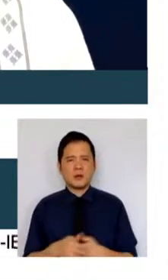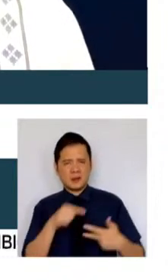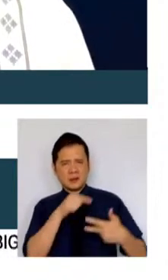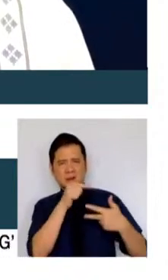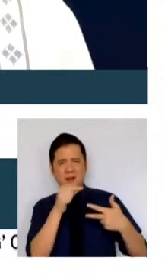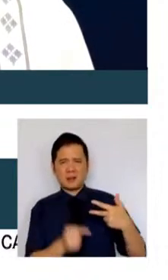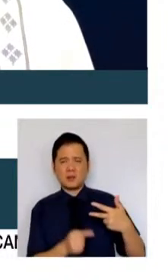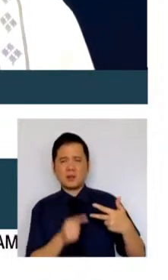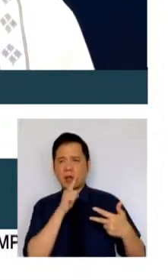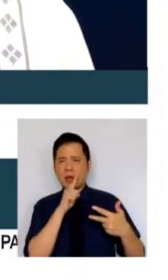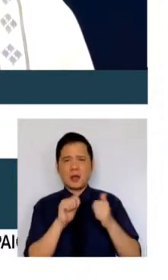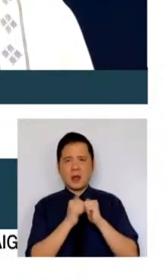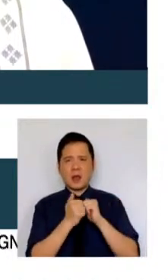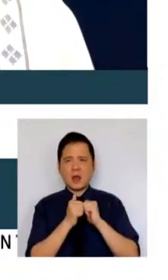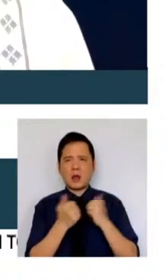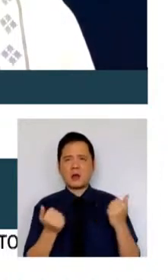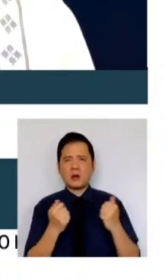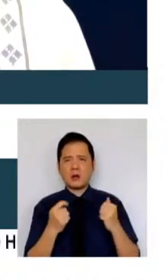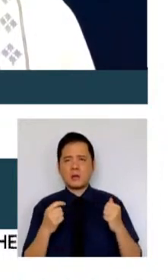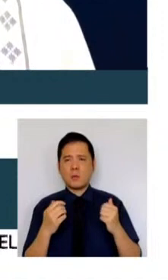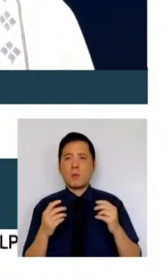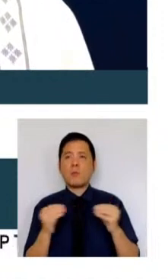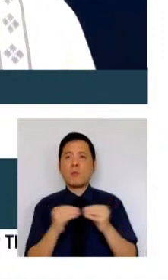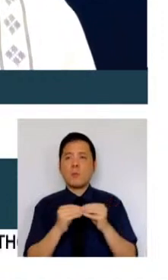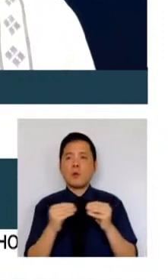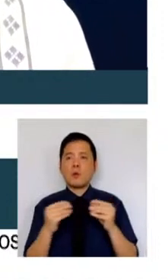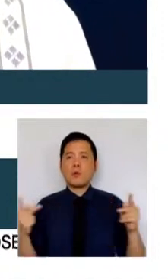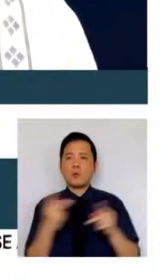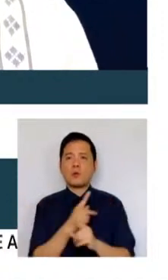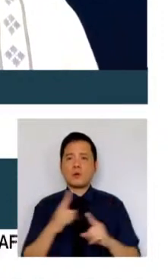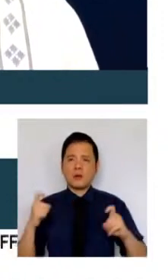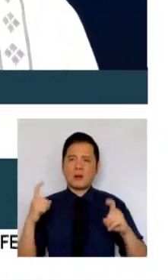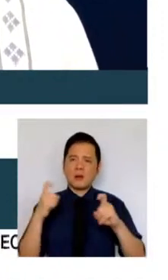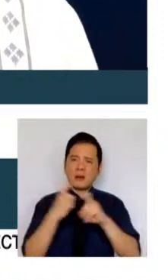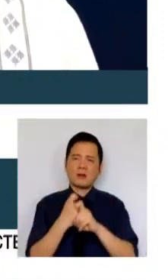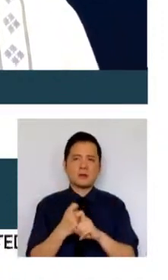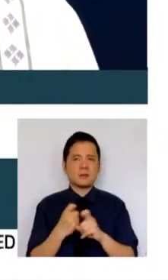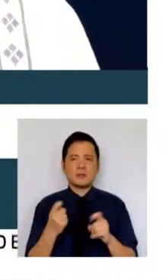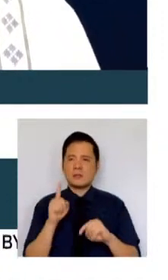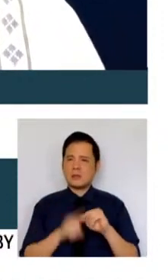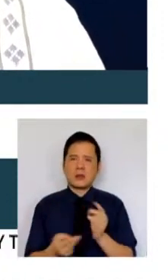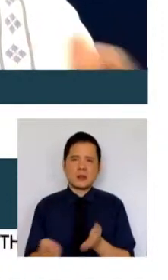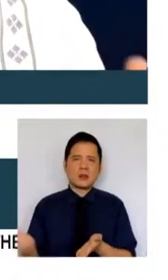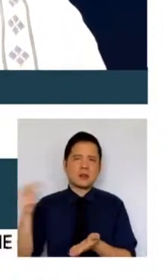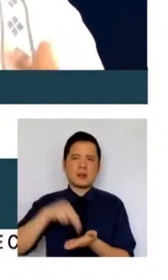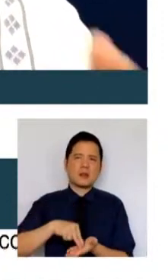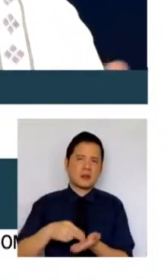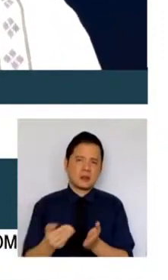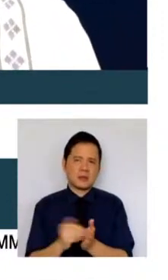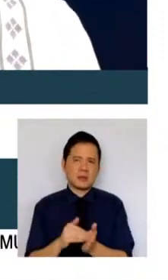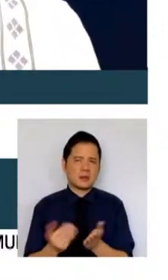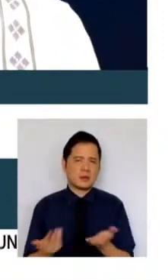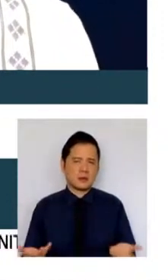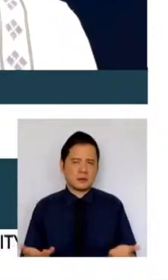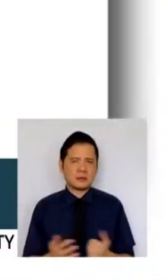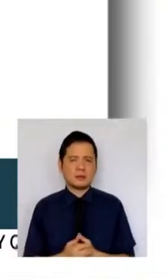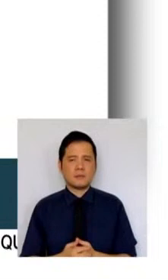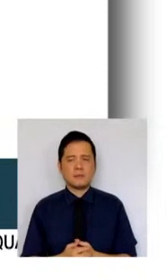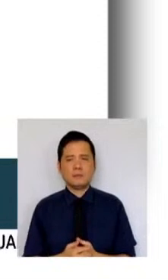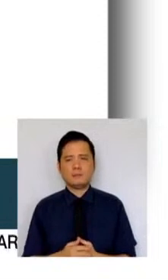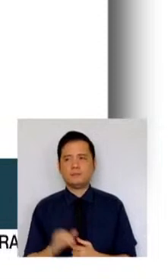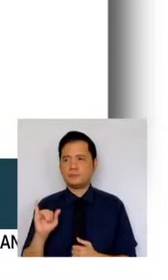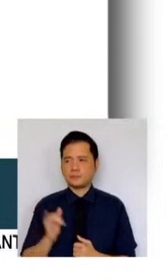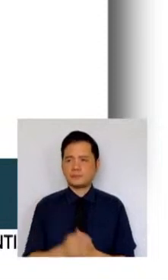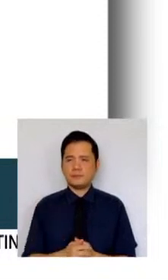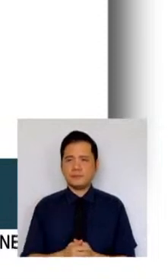recover from the pandemic? Well, I think it's we need to revisit our